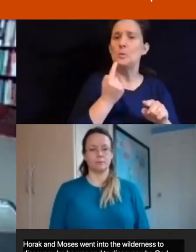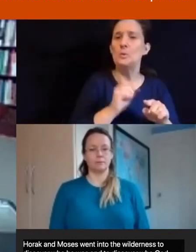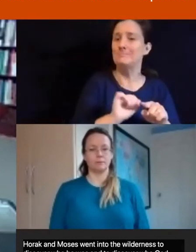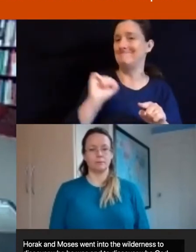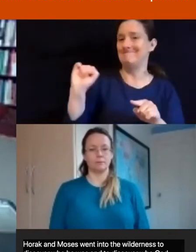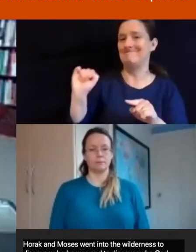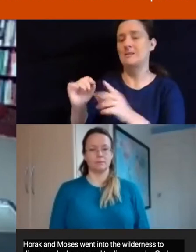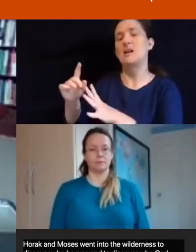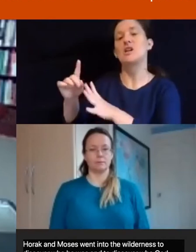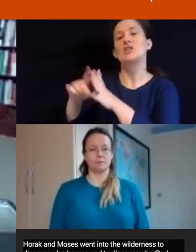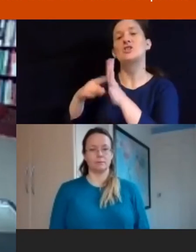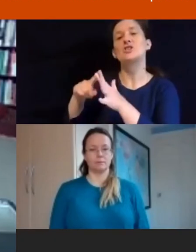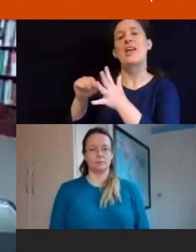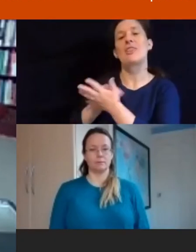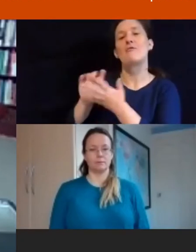Jethro.